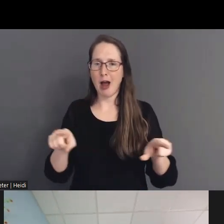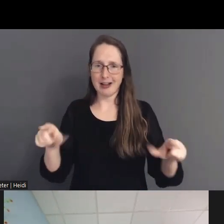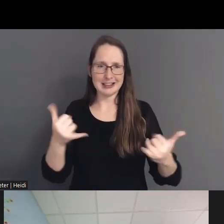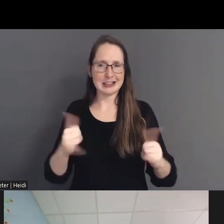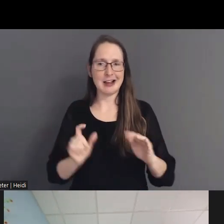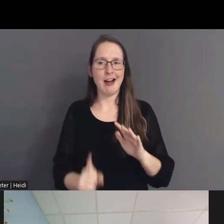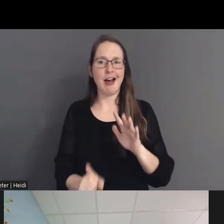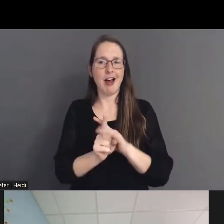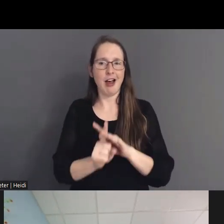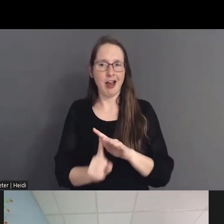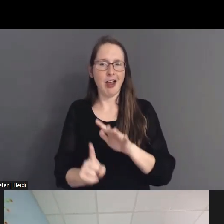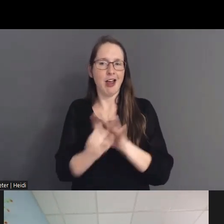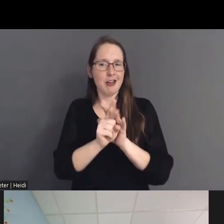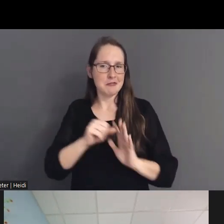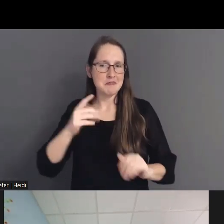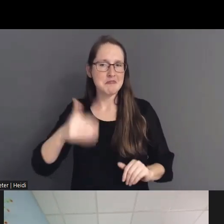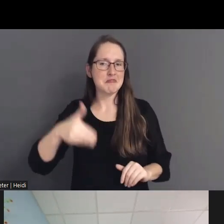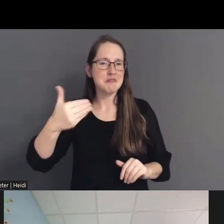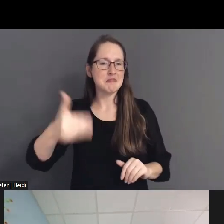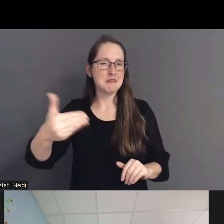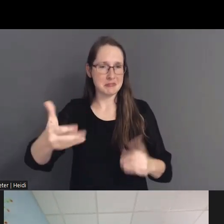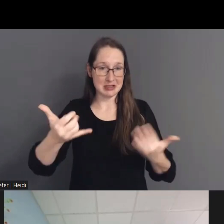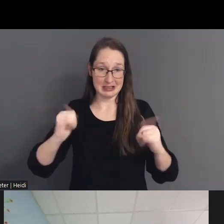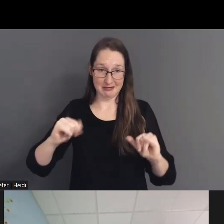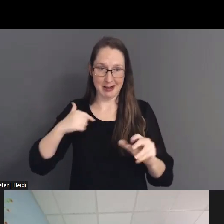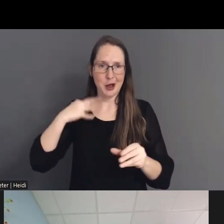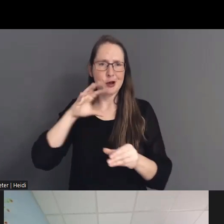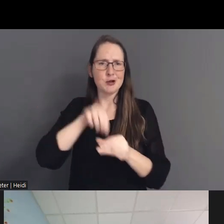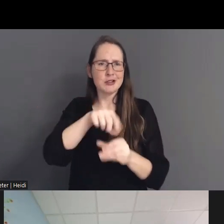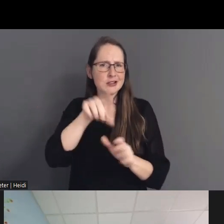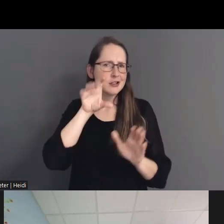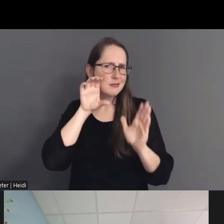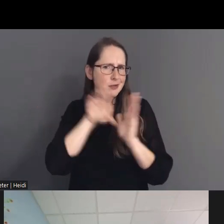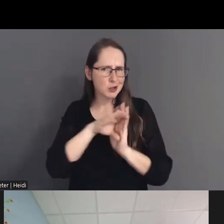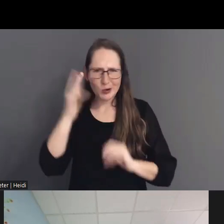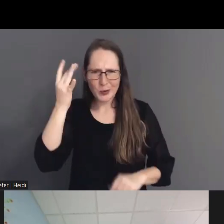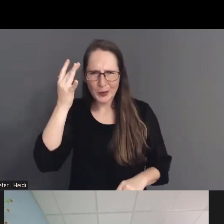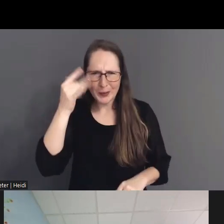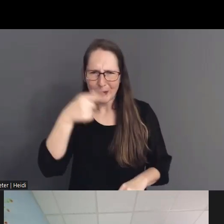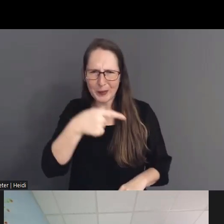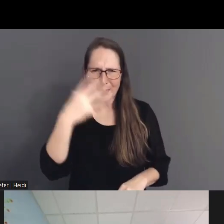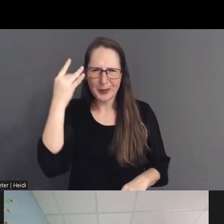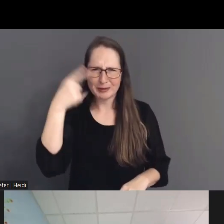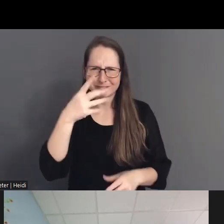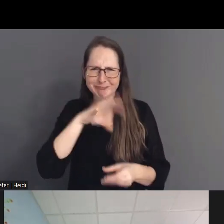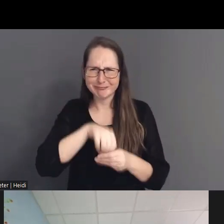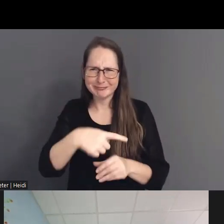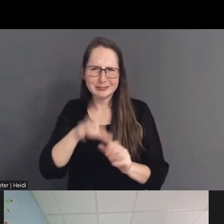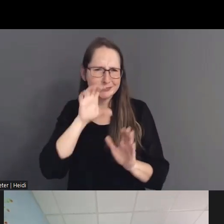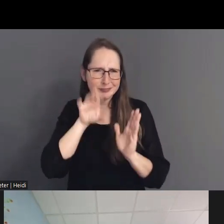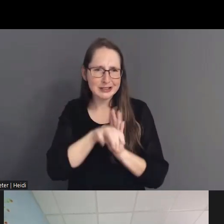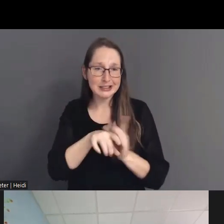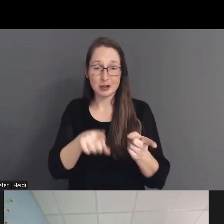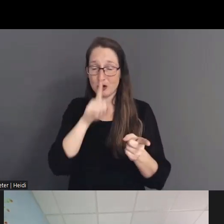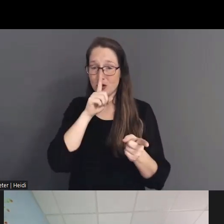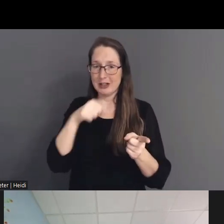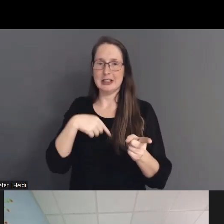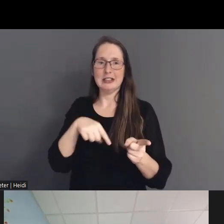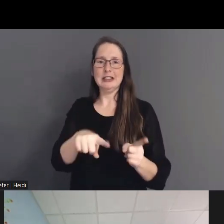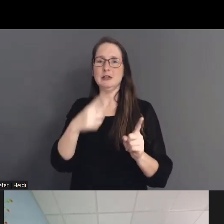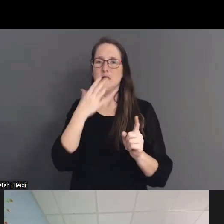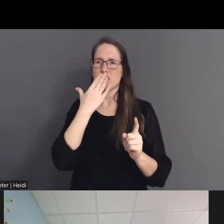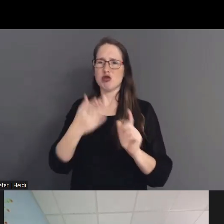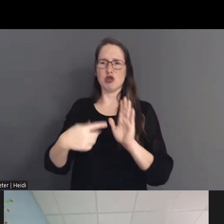up from time to time. But I included this picture because it, to me, is a really good